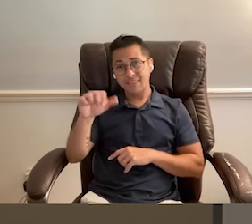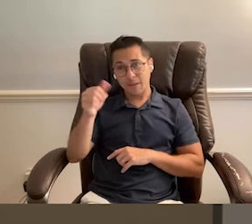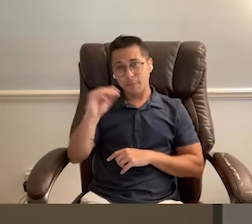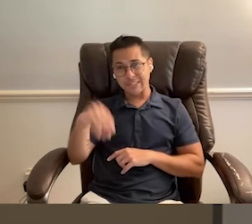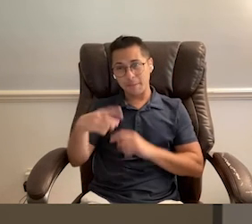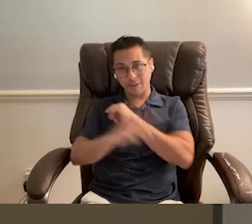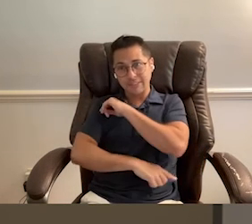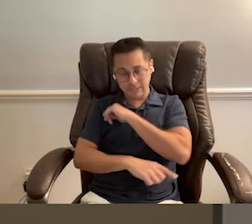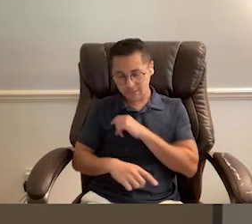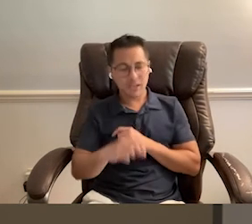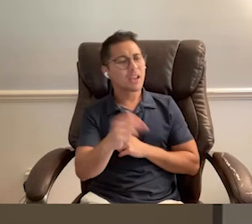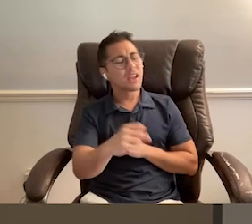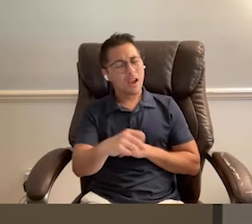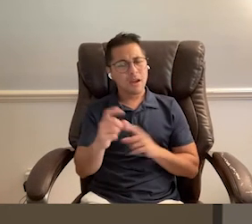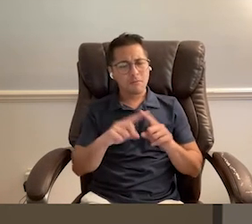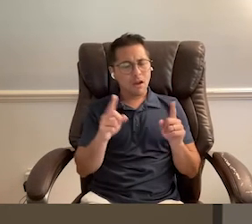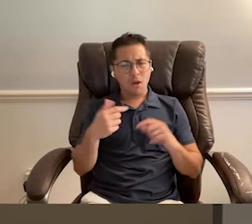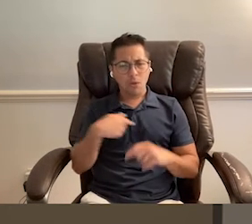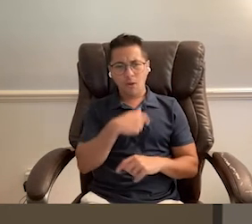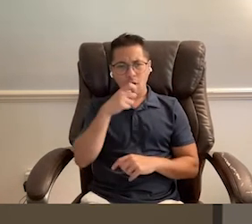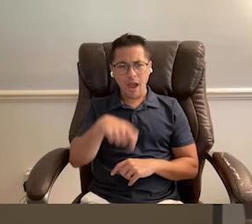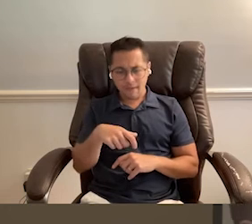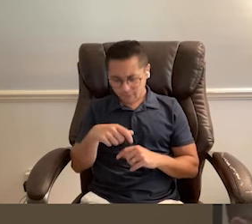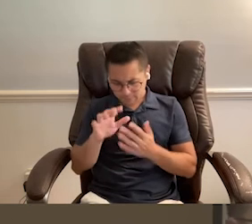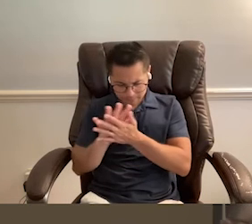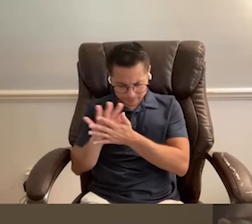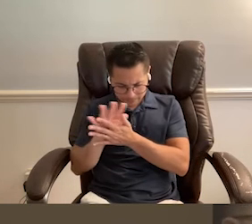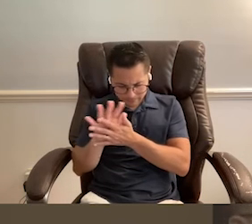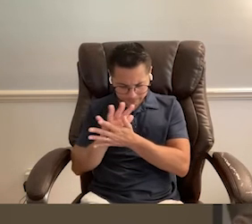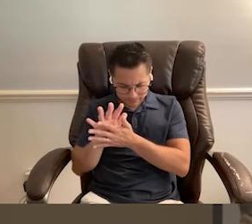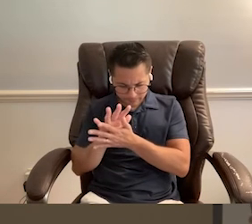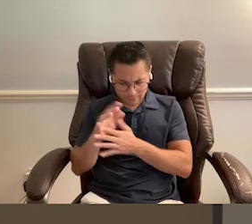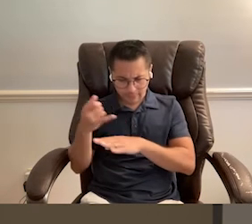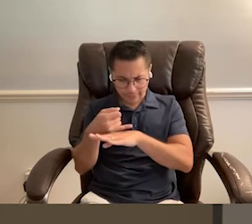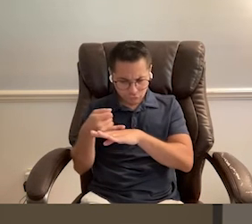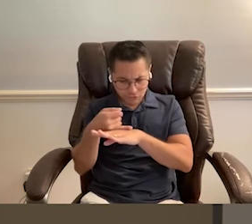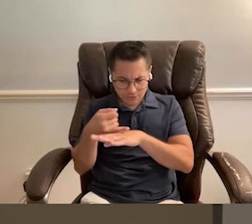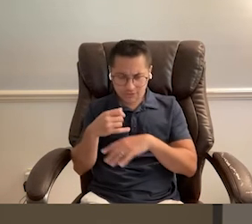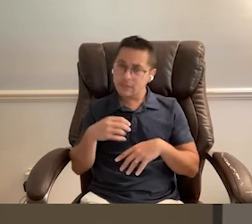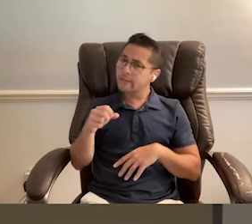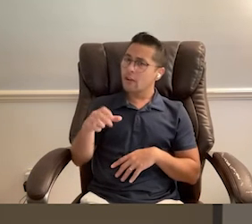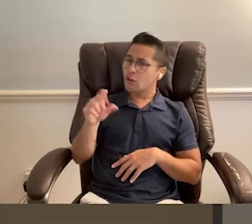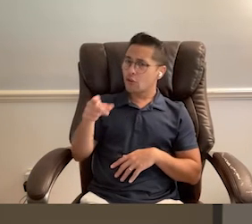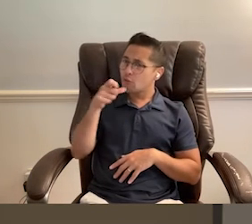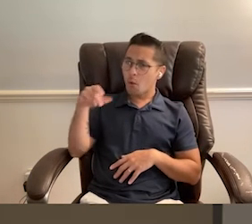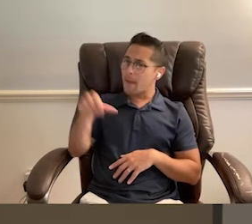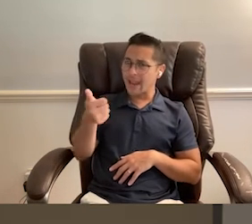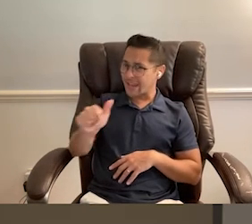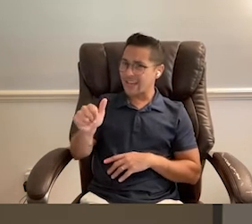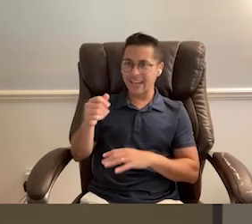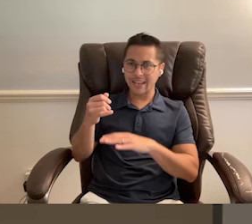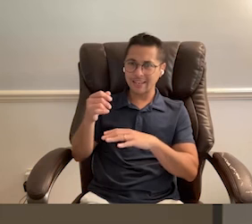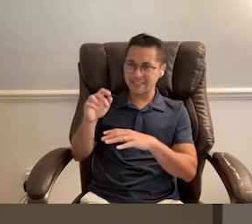so you don't have to pay every year as it earns interest. No, you don't pay any taxes. It's tax-free, as long as you're